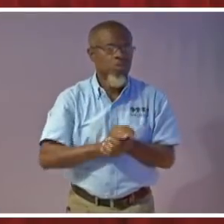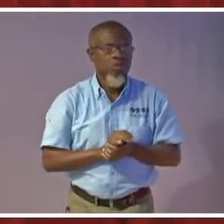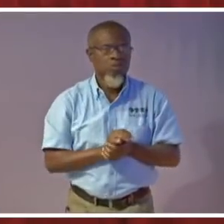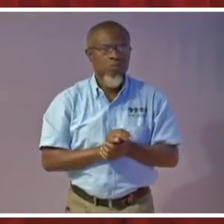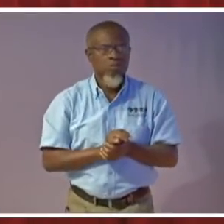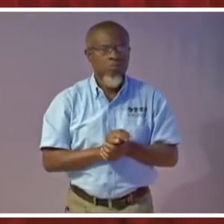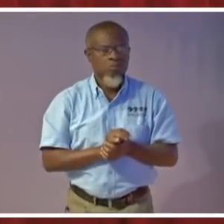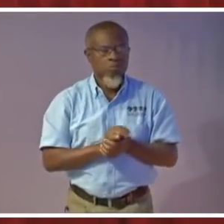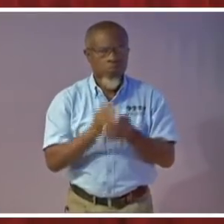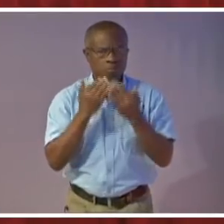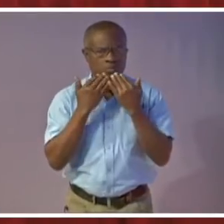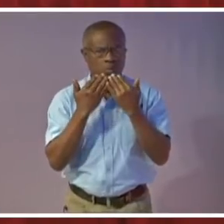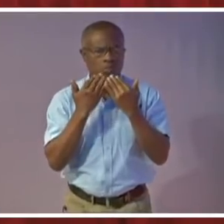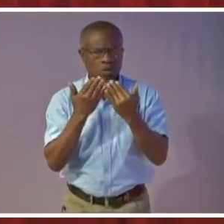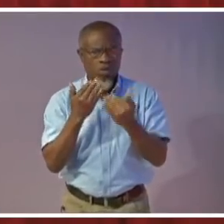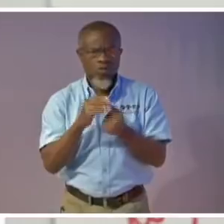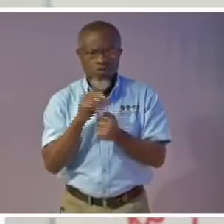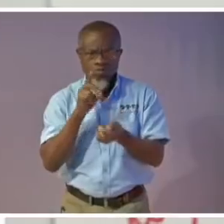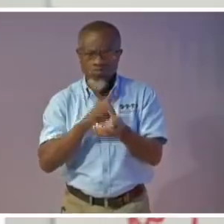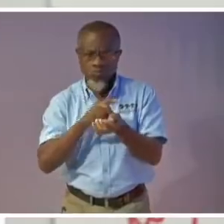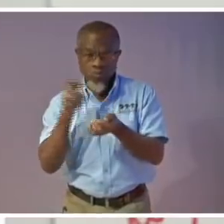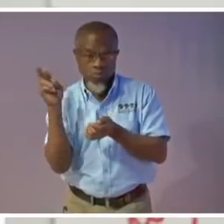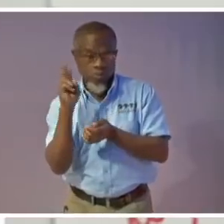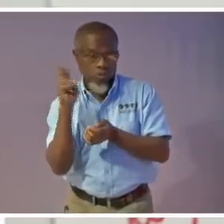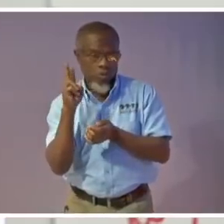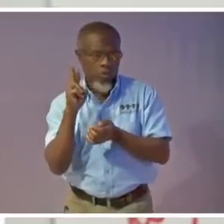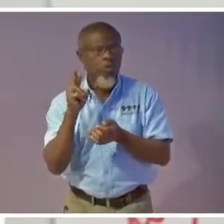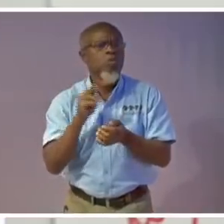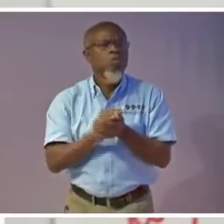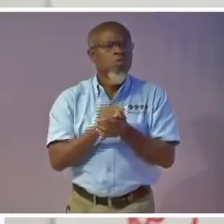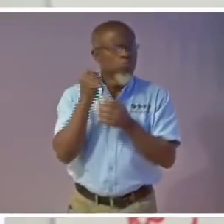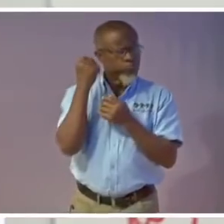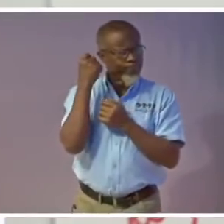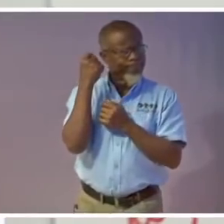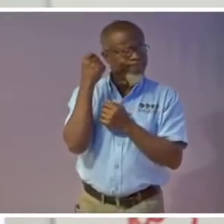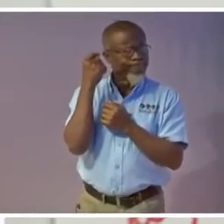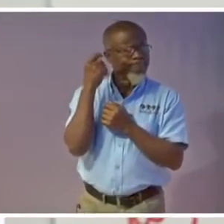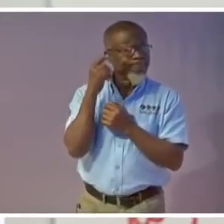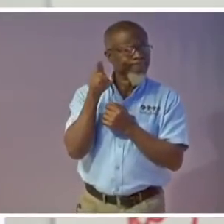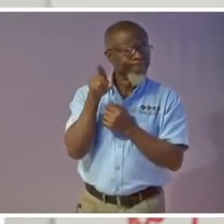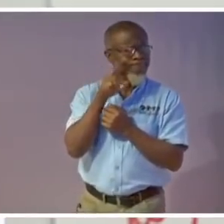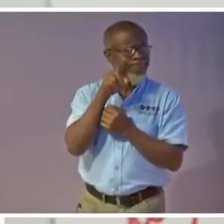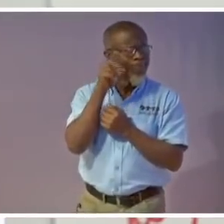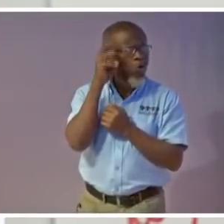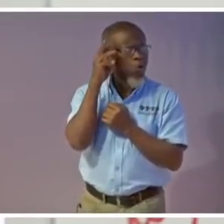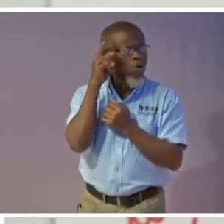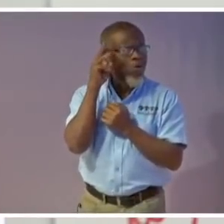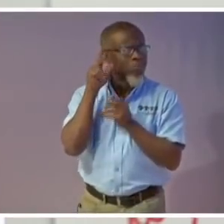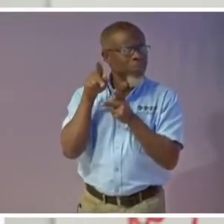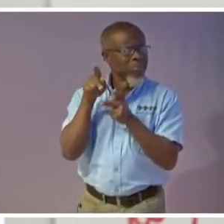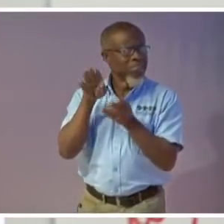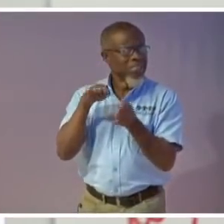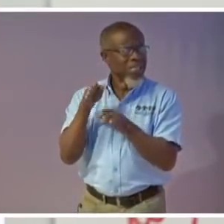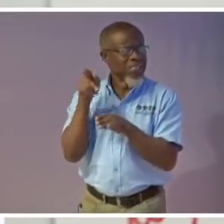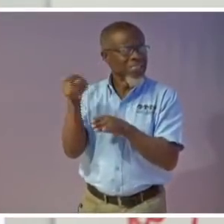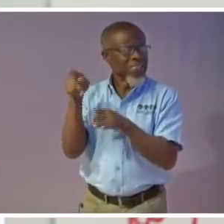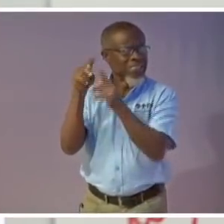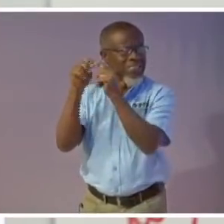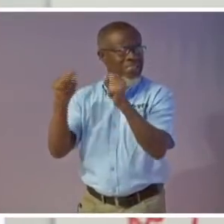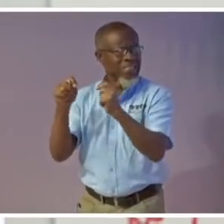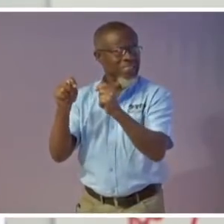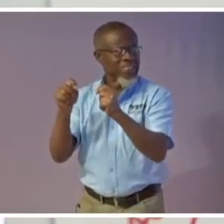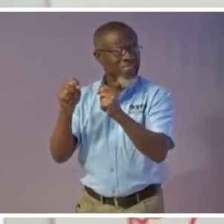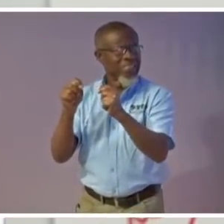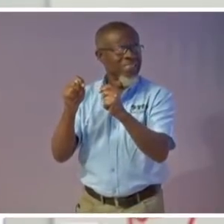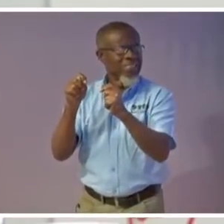Minister. We acknowledge your concerns about persons dying in tents. The accidents and emergencies